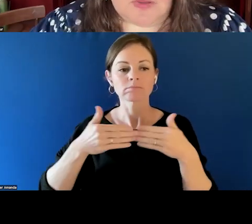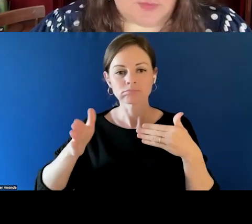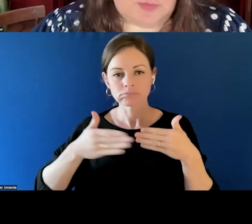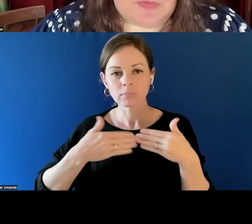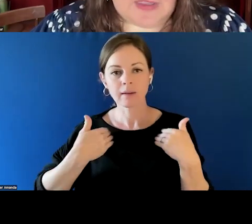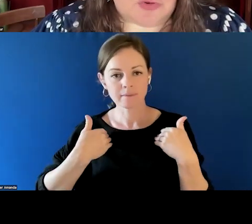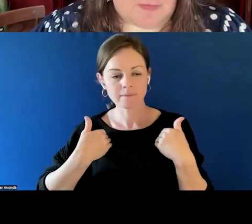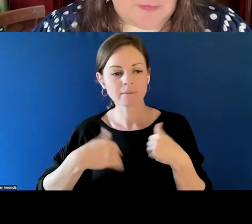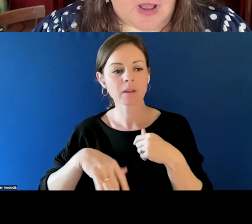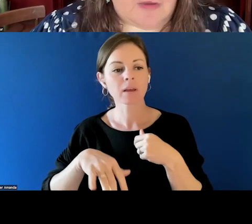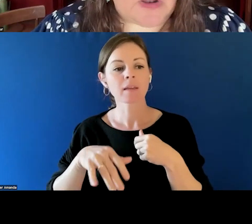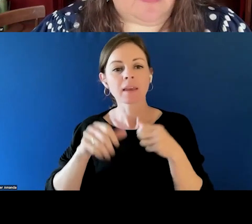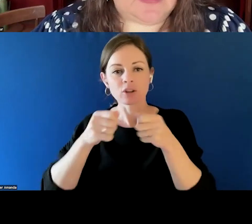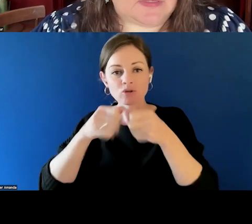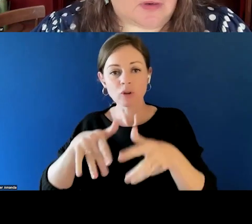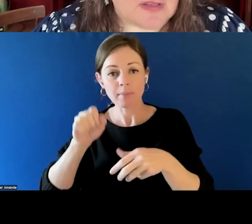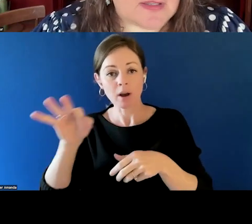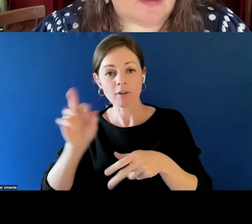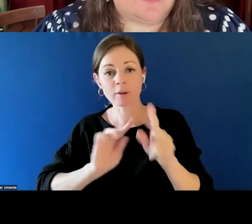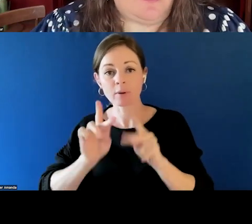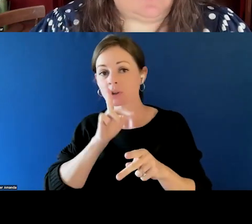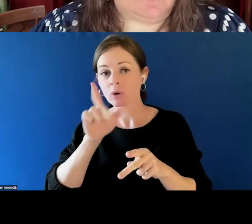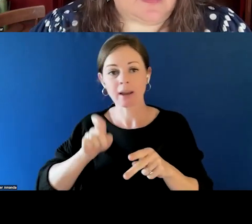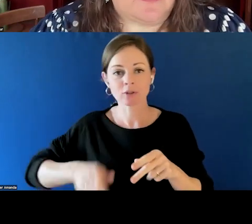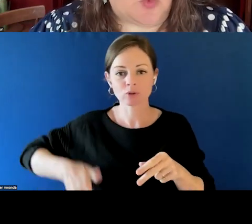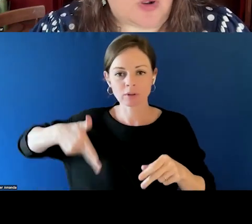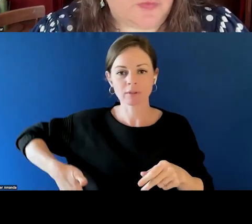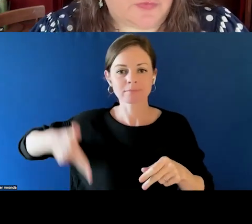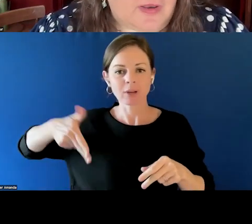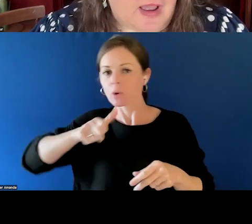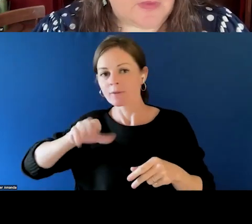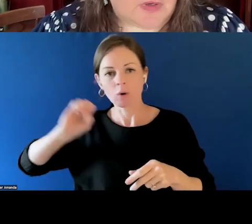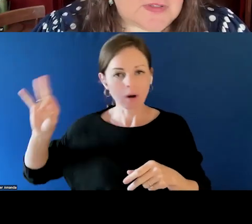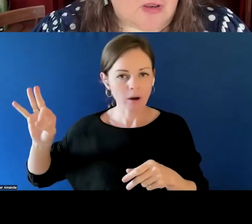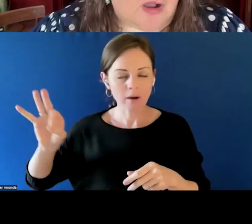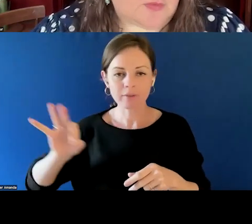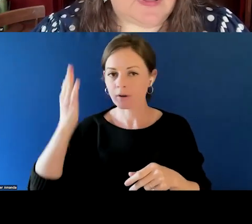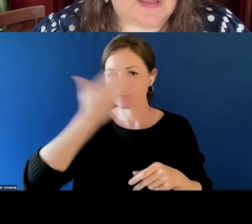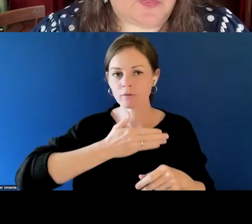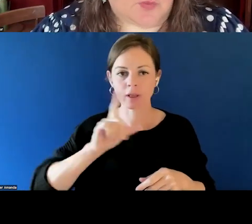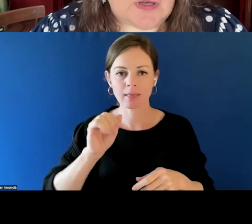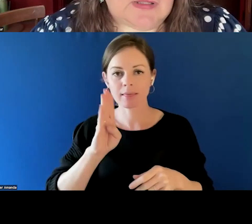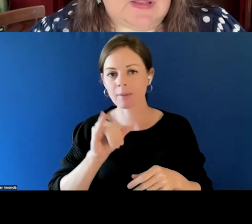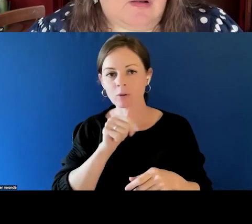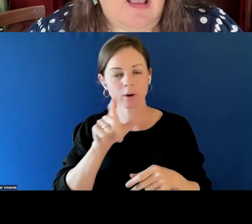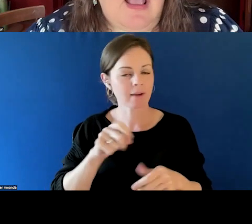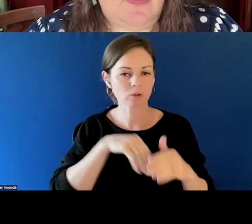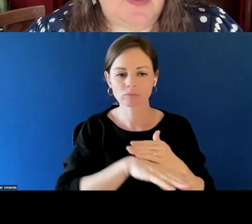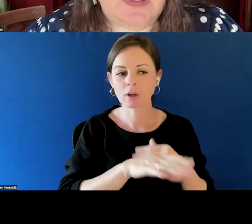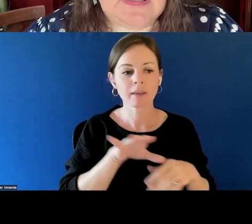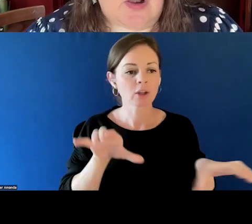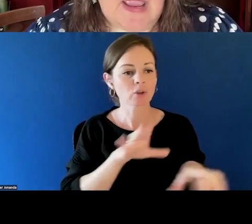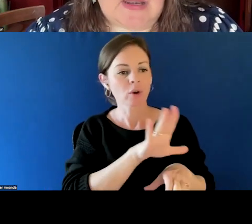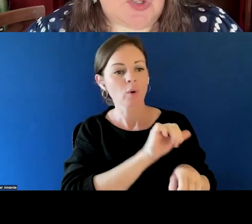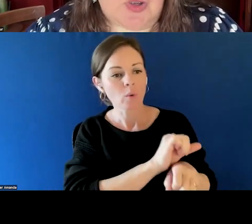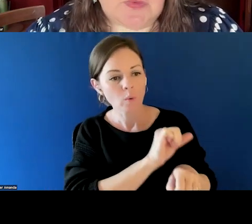And so they can drop people off. They don't have to take their guns off. They don't have to walk through the front lobby where it's all awkward. They can get their work done there. And then